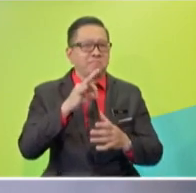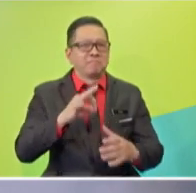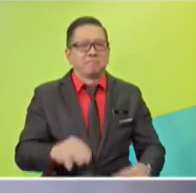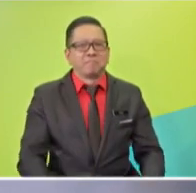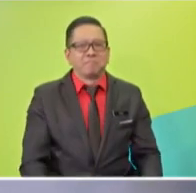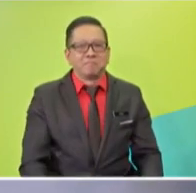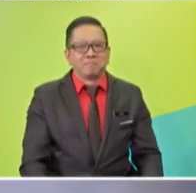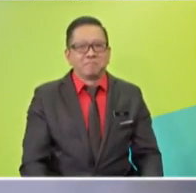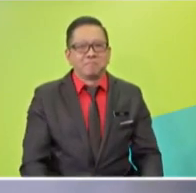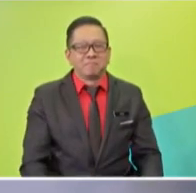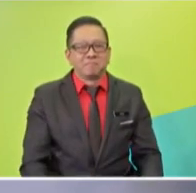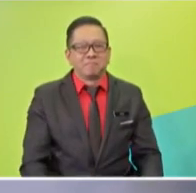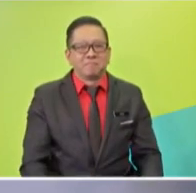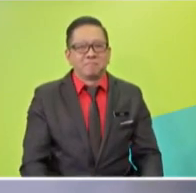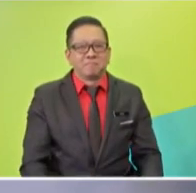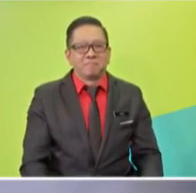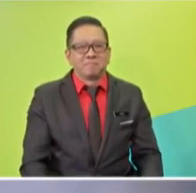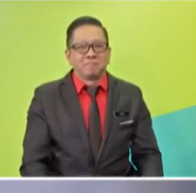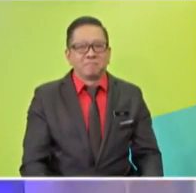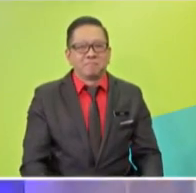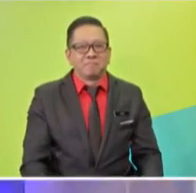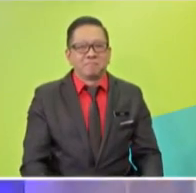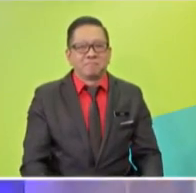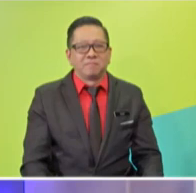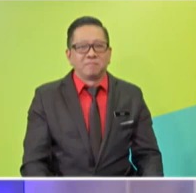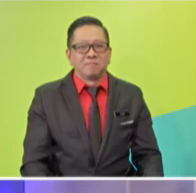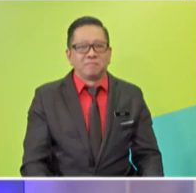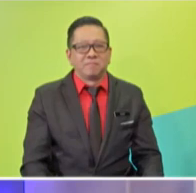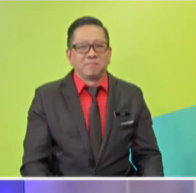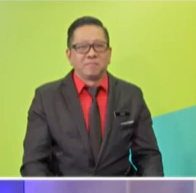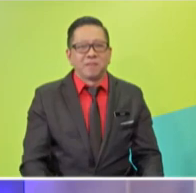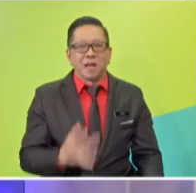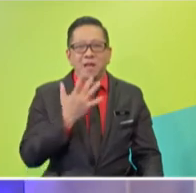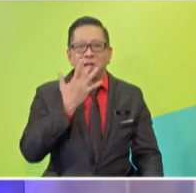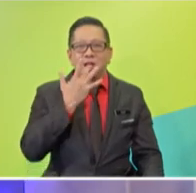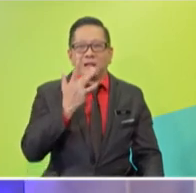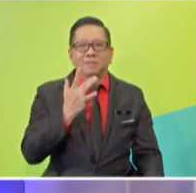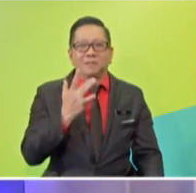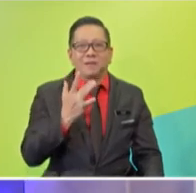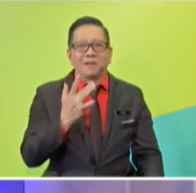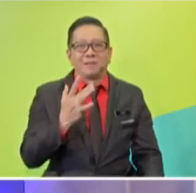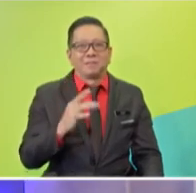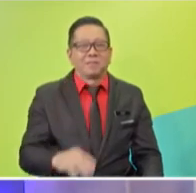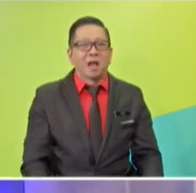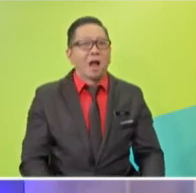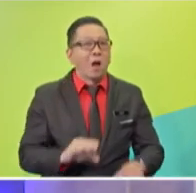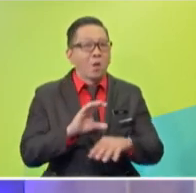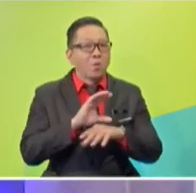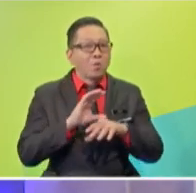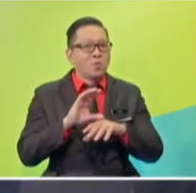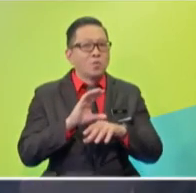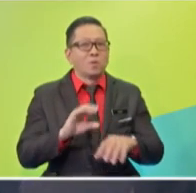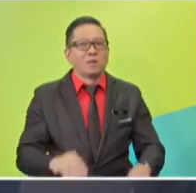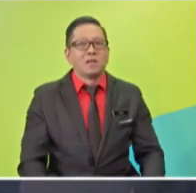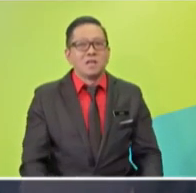your favorite ice cream flavor? My favorite ice cream flavor is macadamia. Macadamia, yeah. Wow,